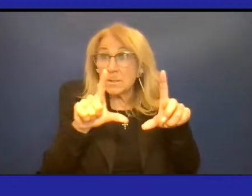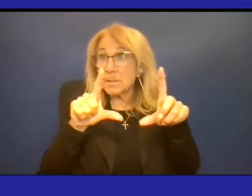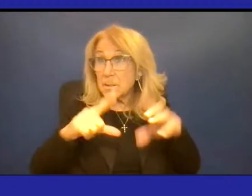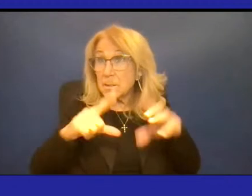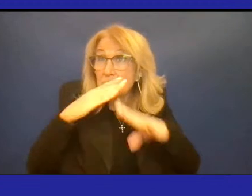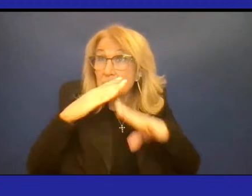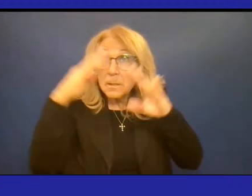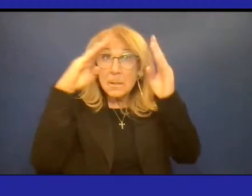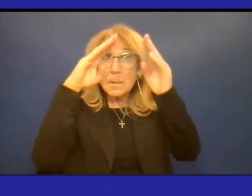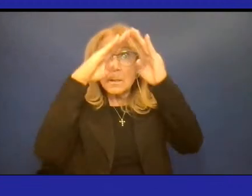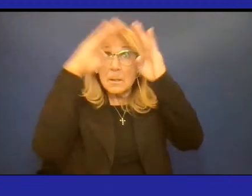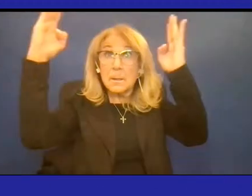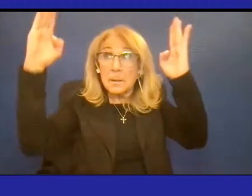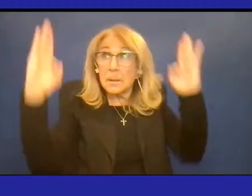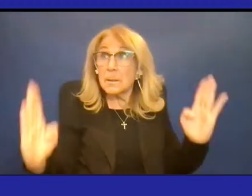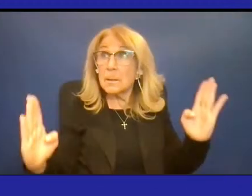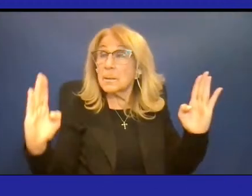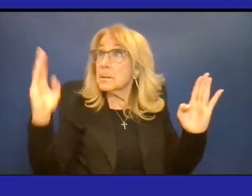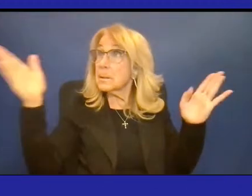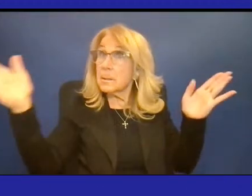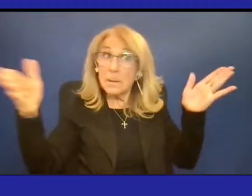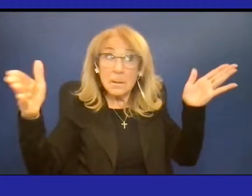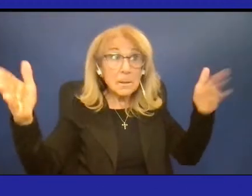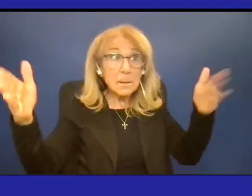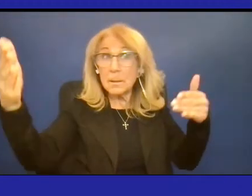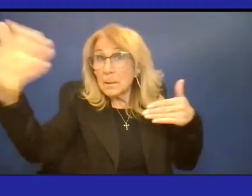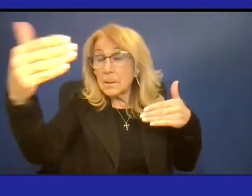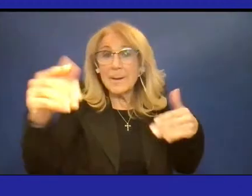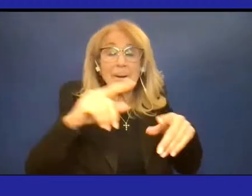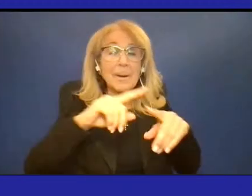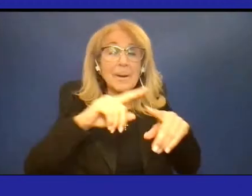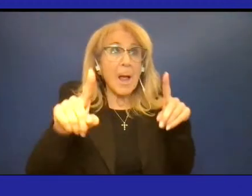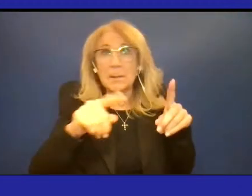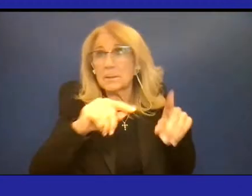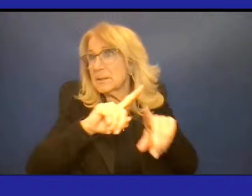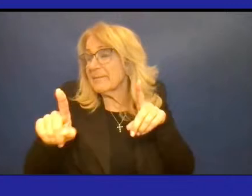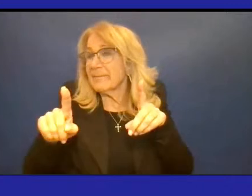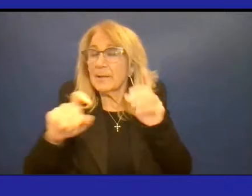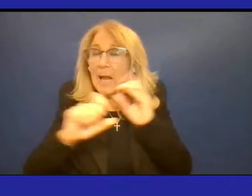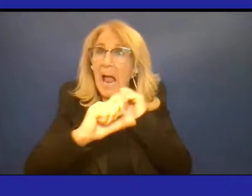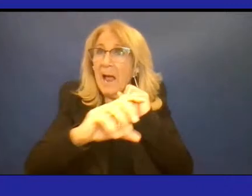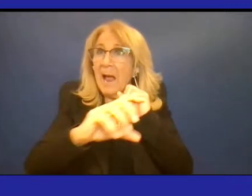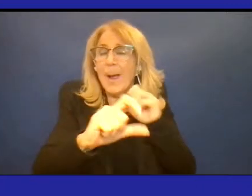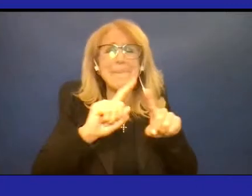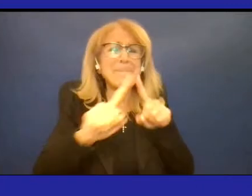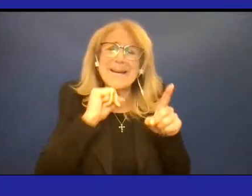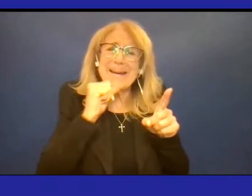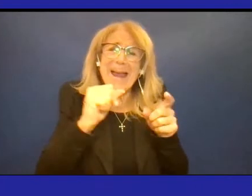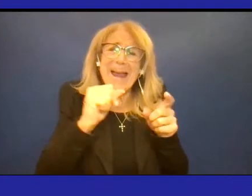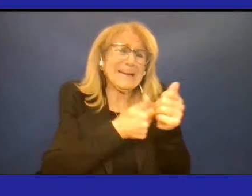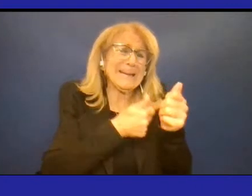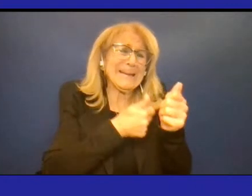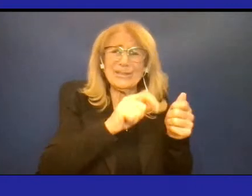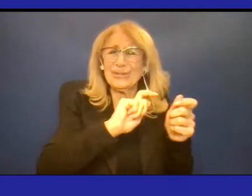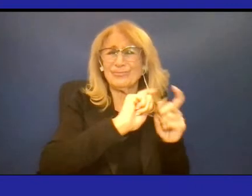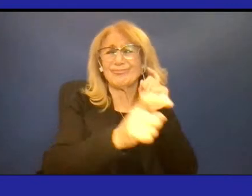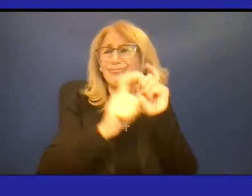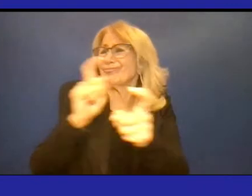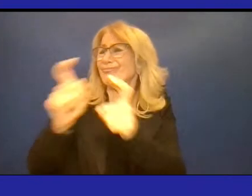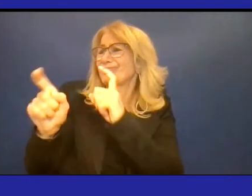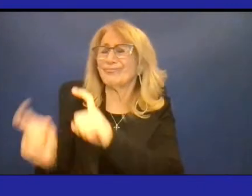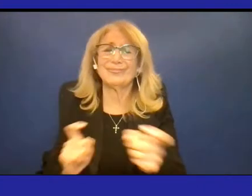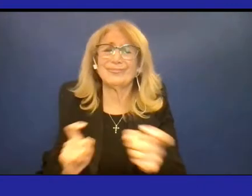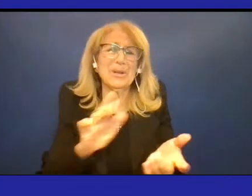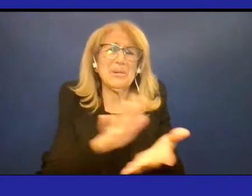every page that we're distributing to each other. Right. Right, there's no value in that, and, you